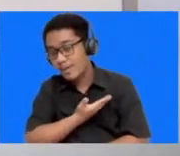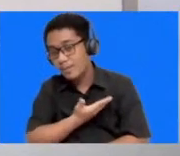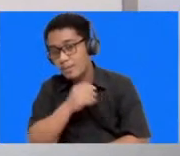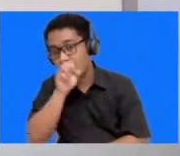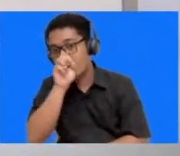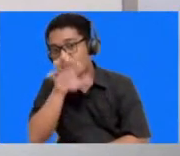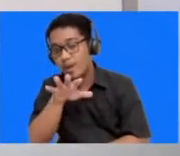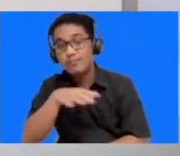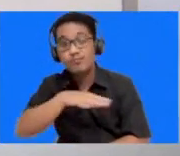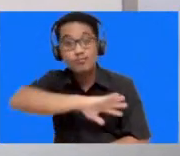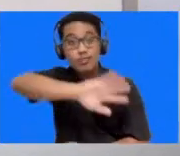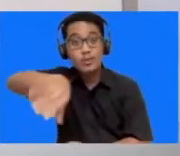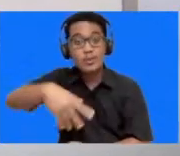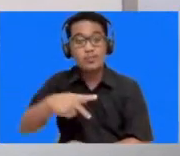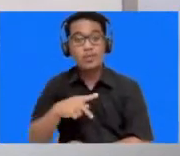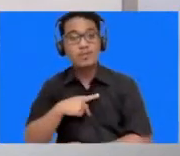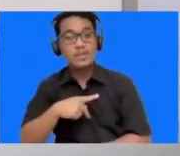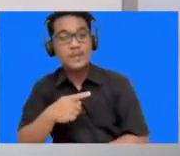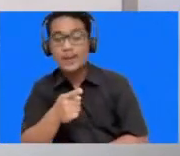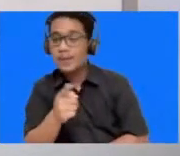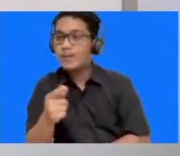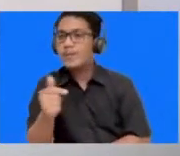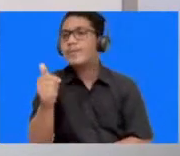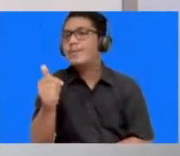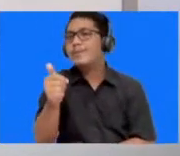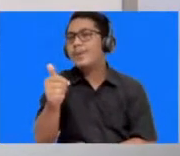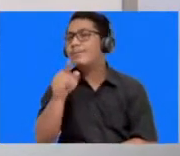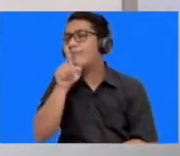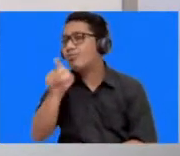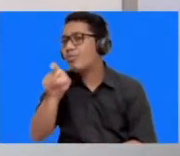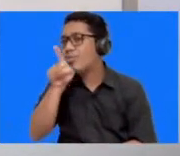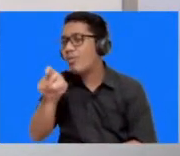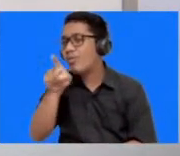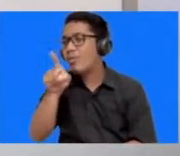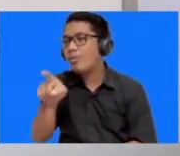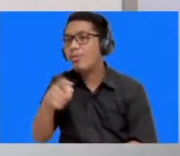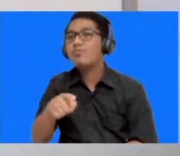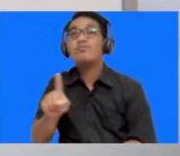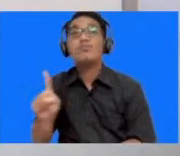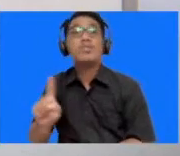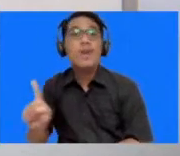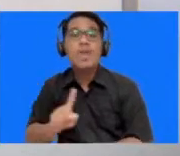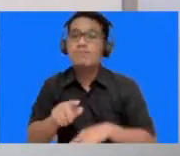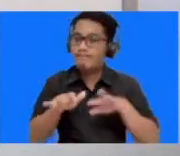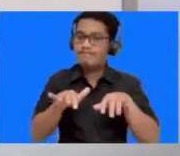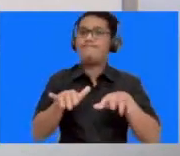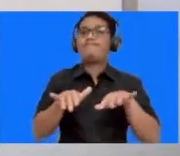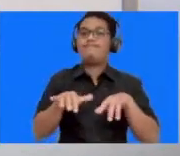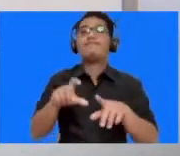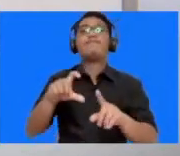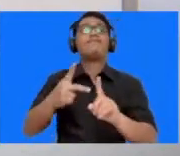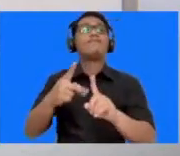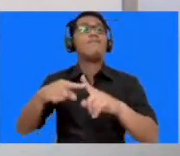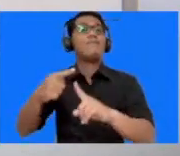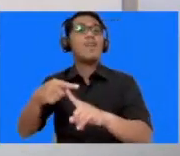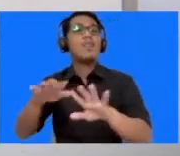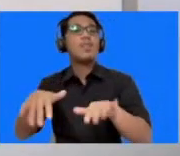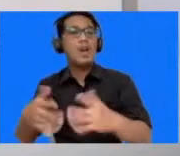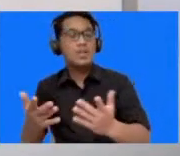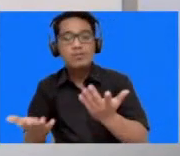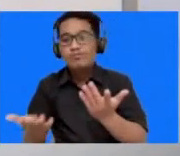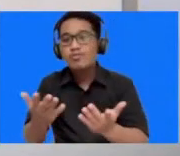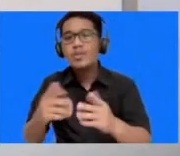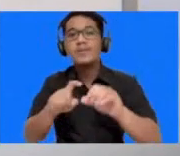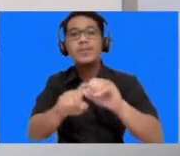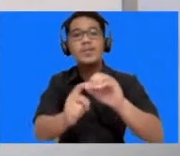questions during the session. Please post them on the Q&A box and we will discuss them at the last session on question and